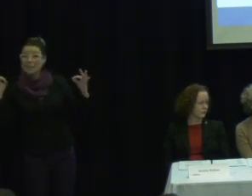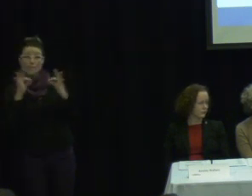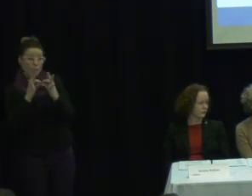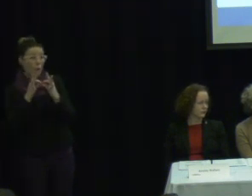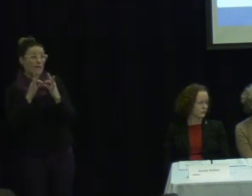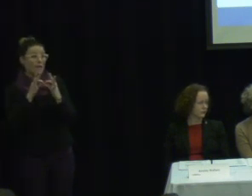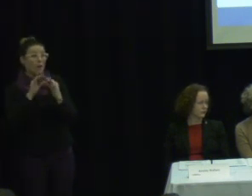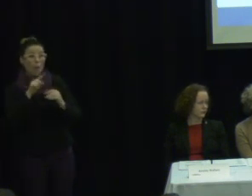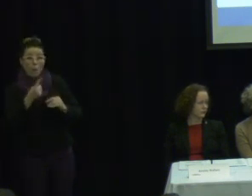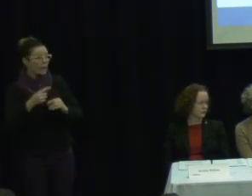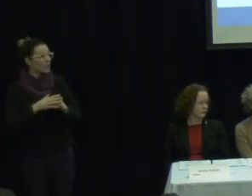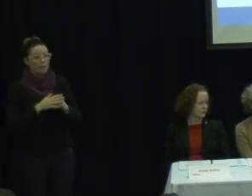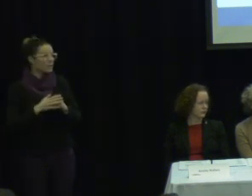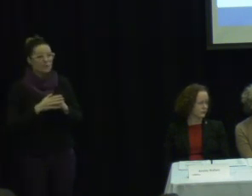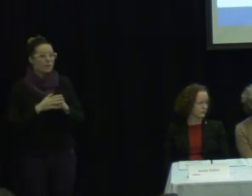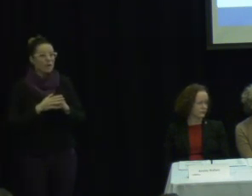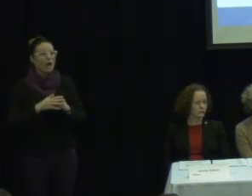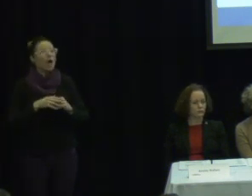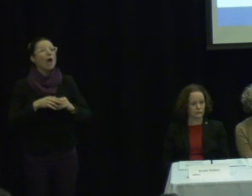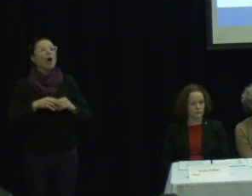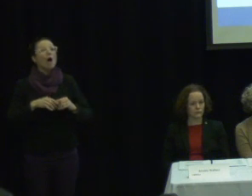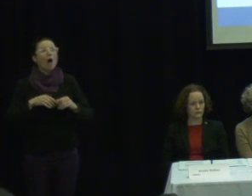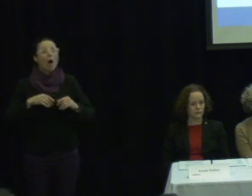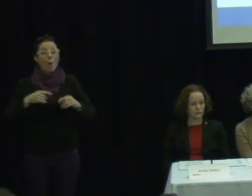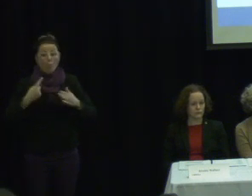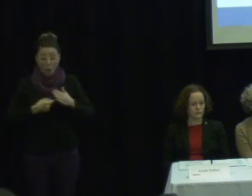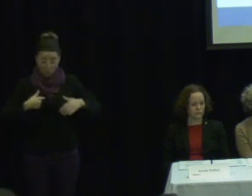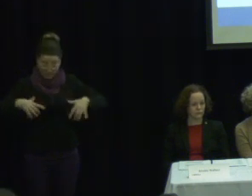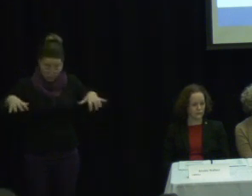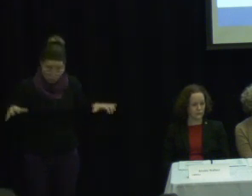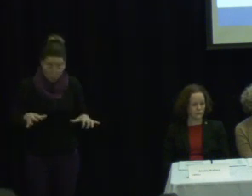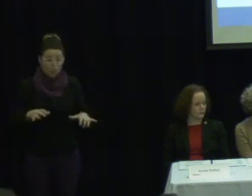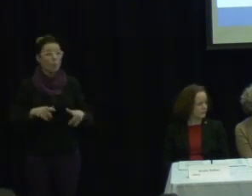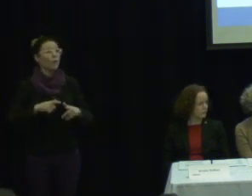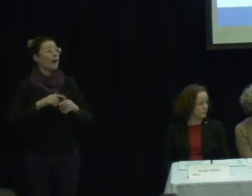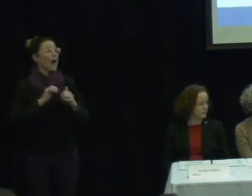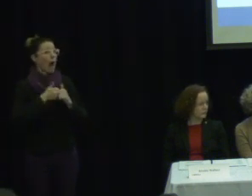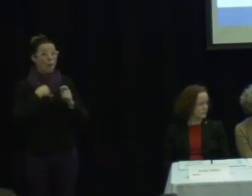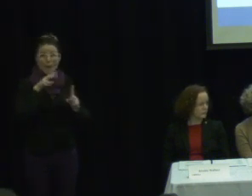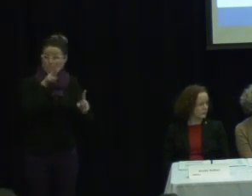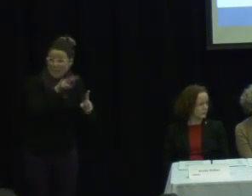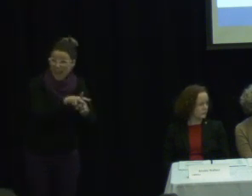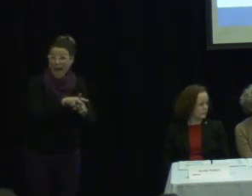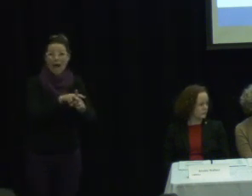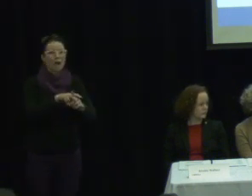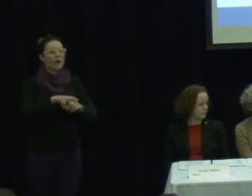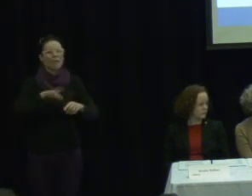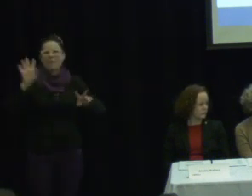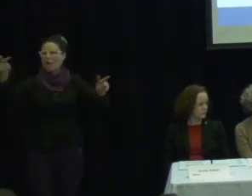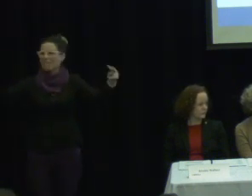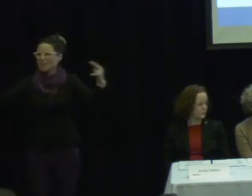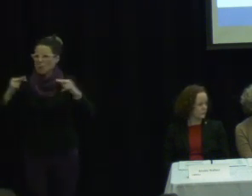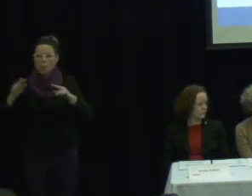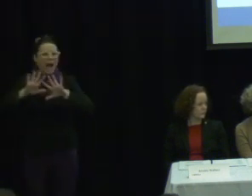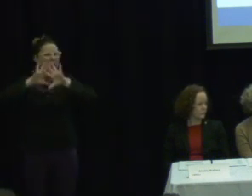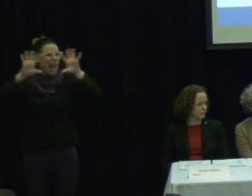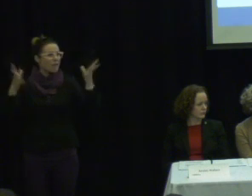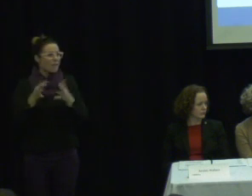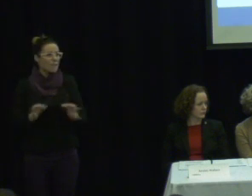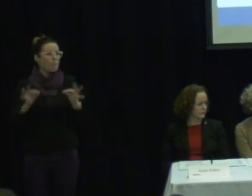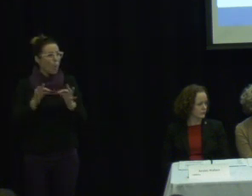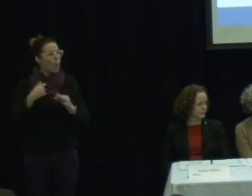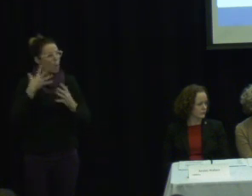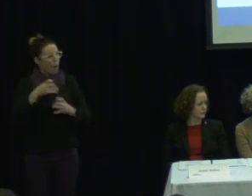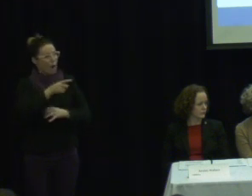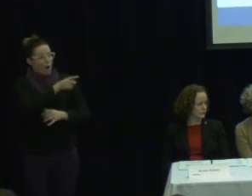other places is because they expect more from us about this issue, and it's important for our ability to bring people in and make them successful. It's